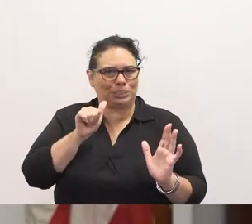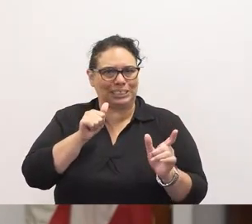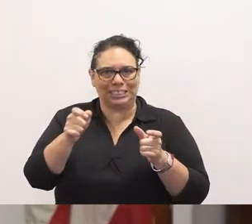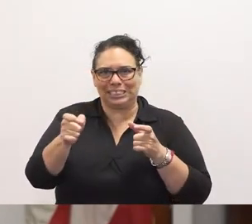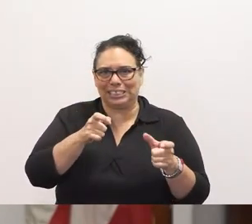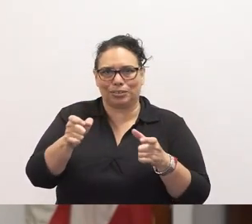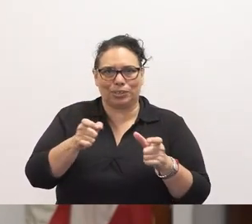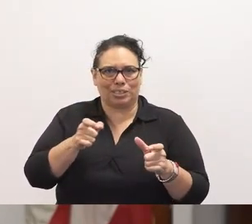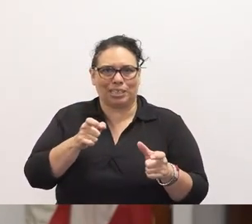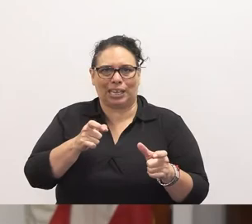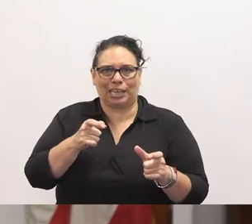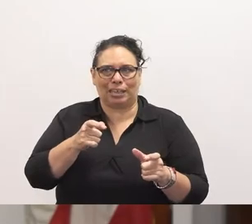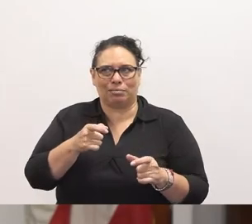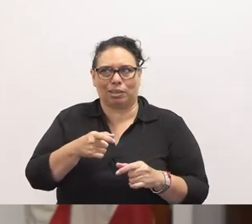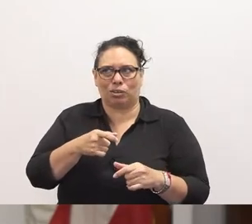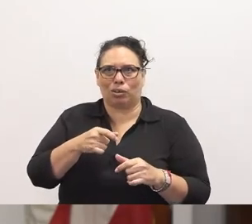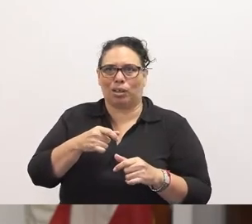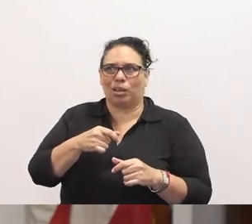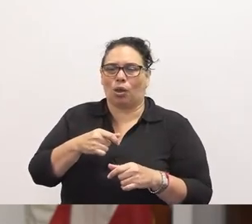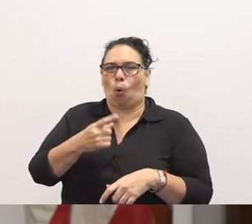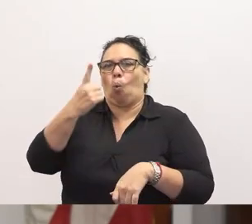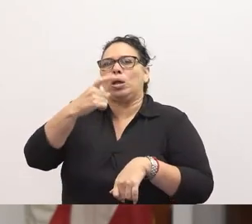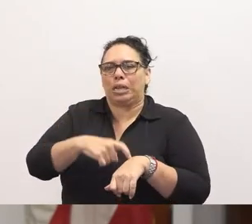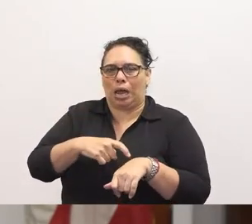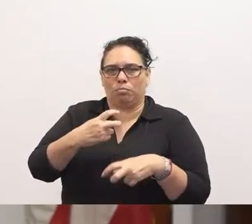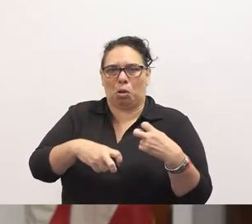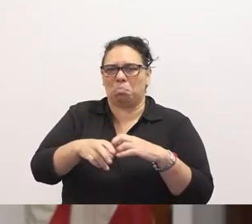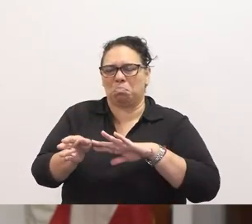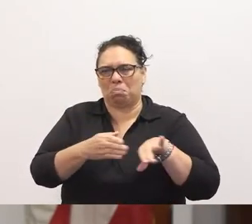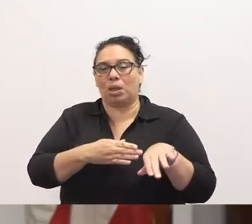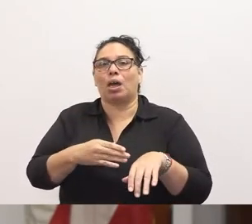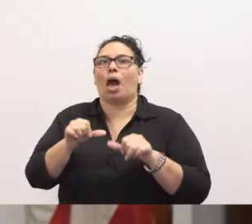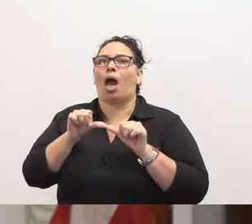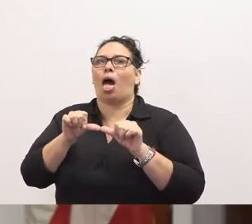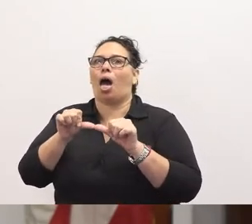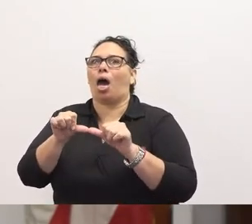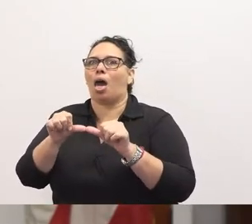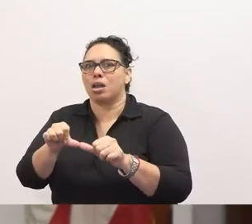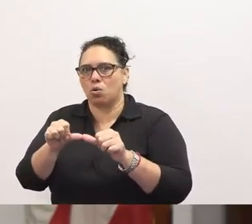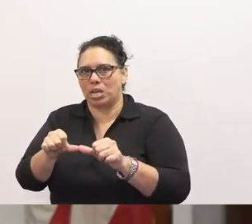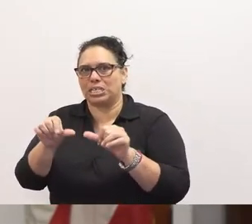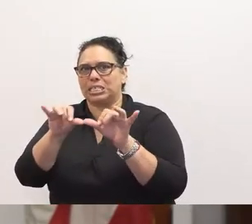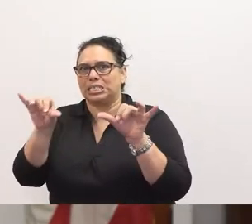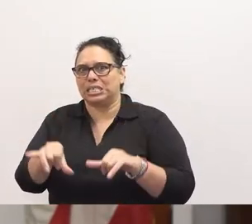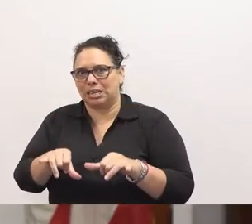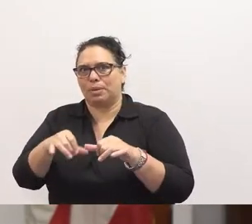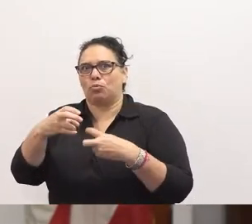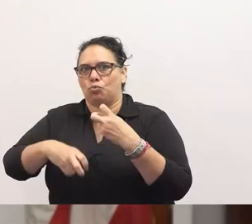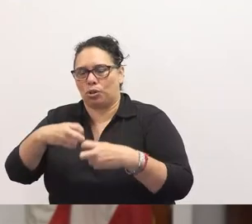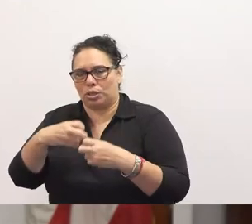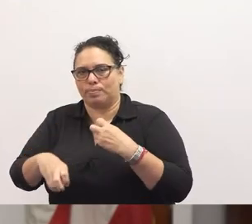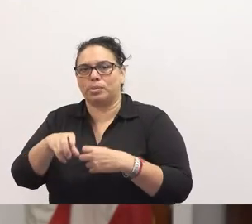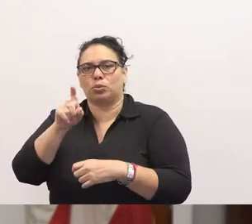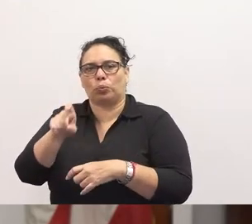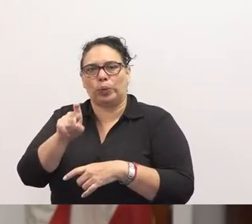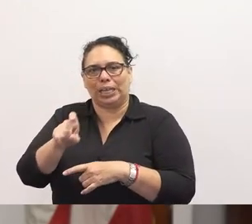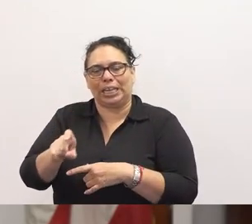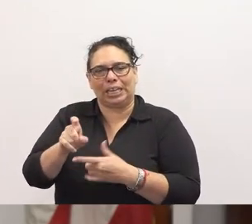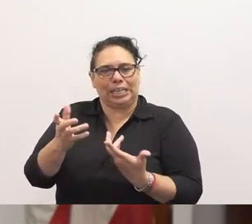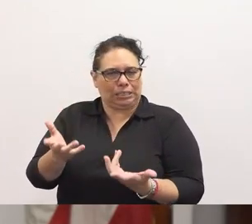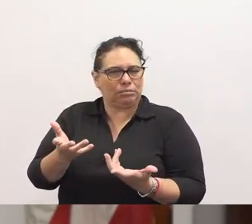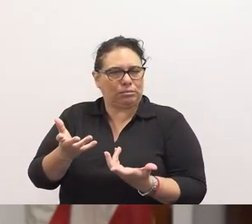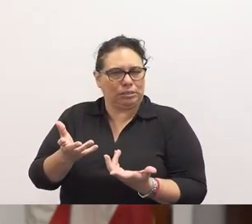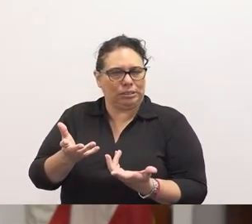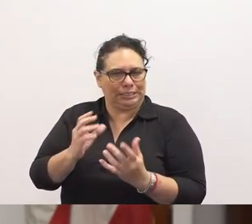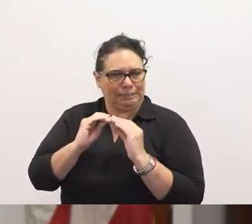you know, not one-offs, but ongoing systemic issues that then allows for us to make concrete progress toward new and